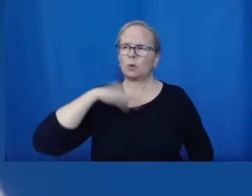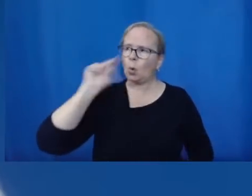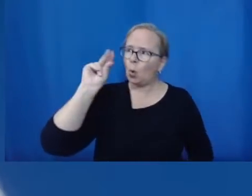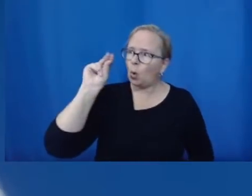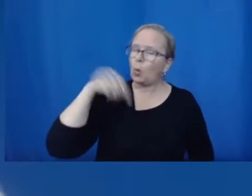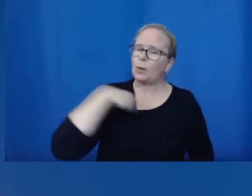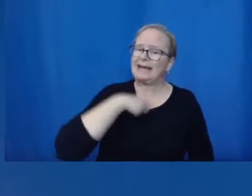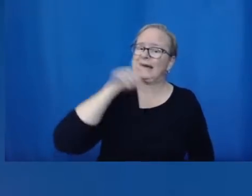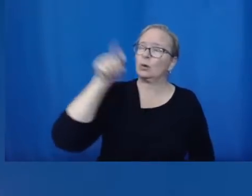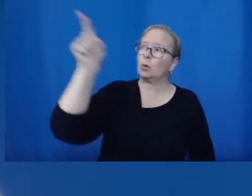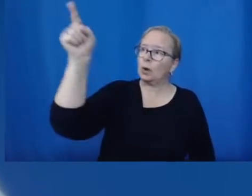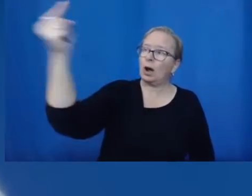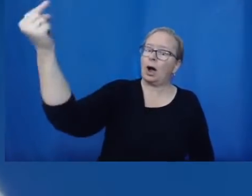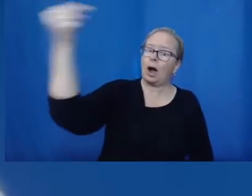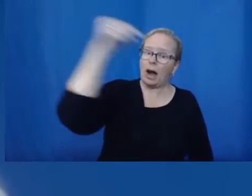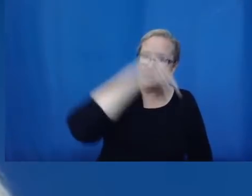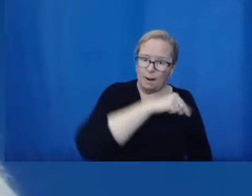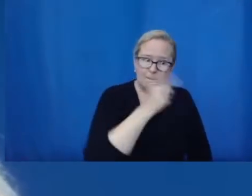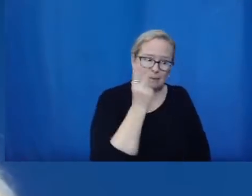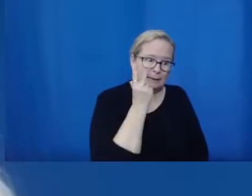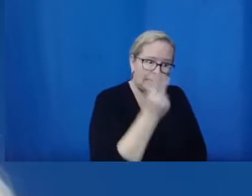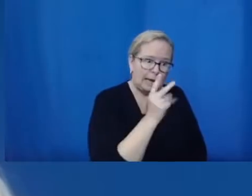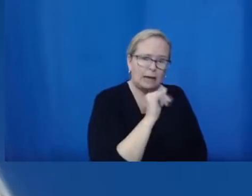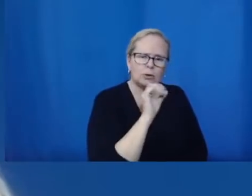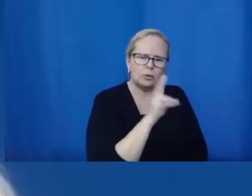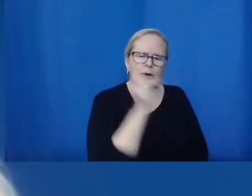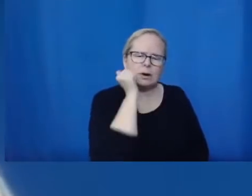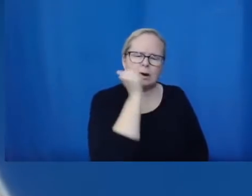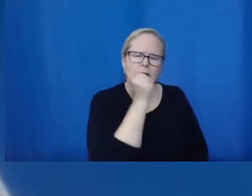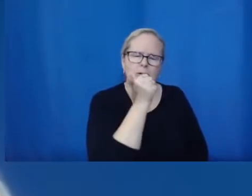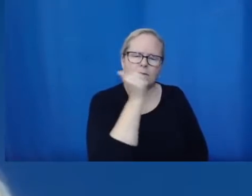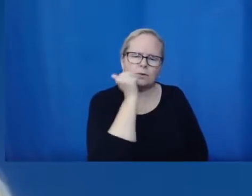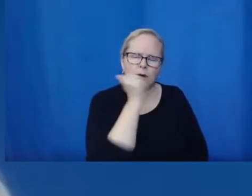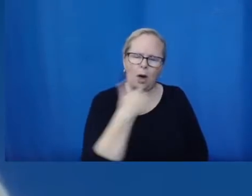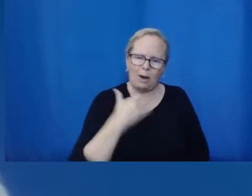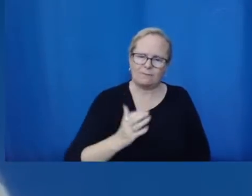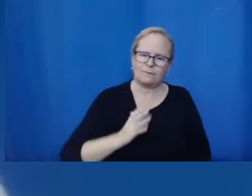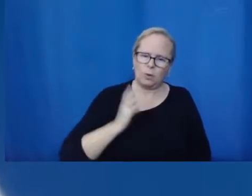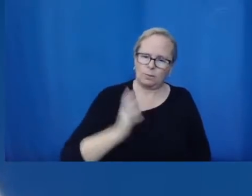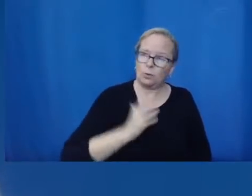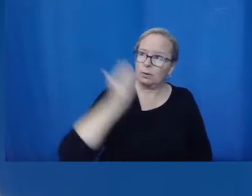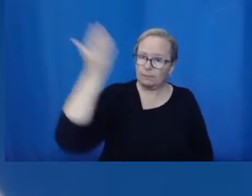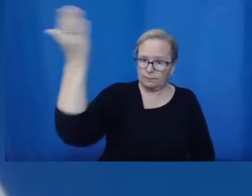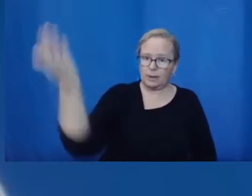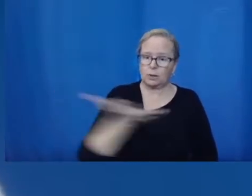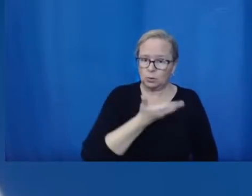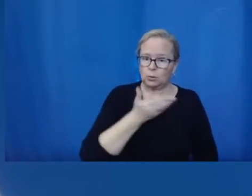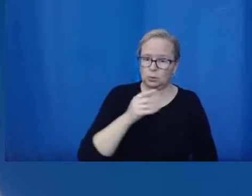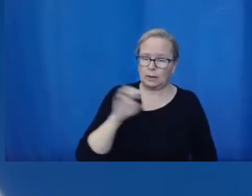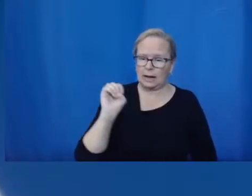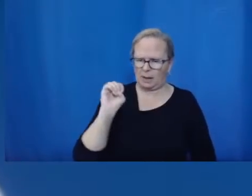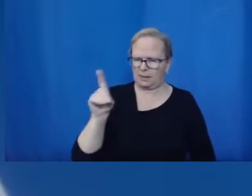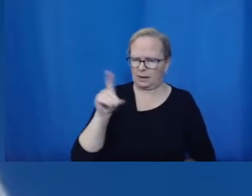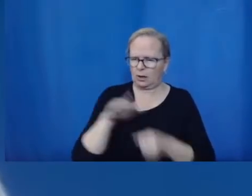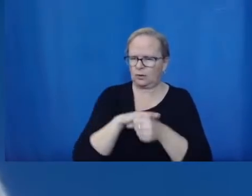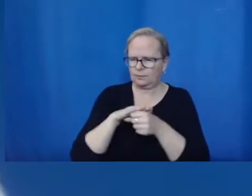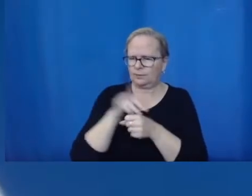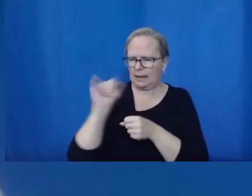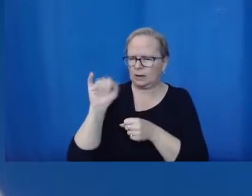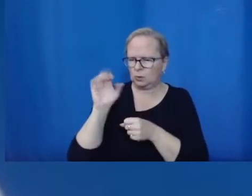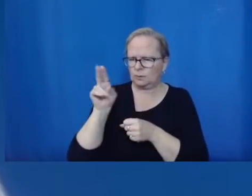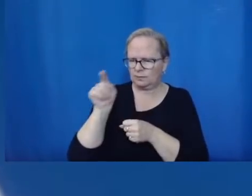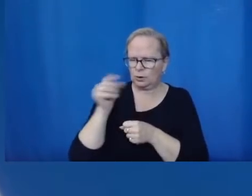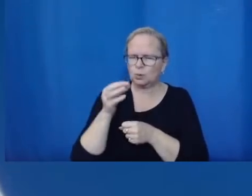experiencing. We would like to formally invite you to come to visit an Edmonton area ICU as soon as